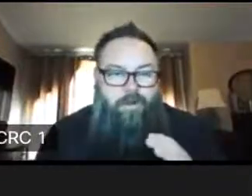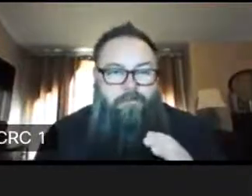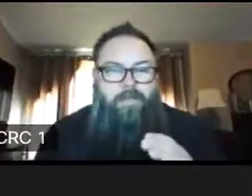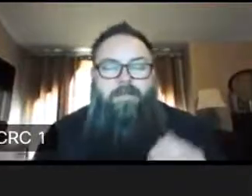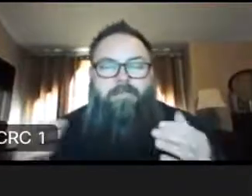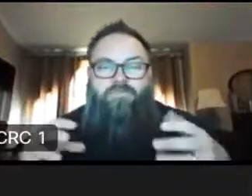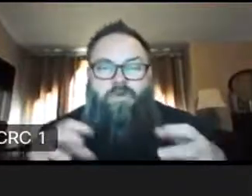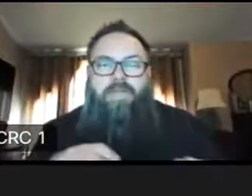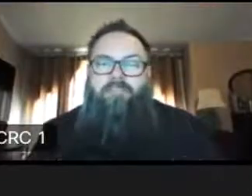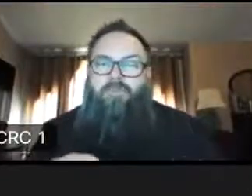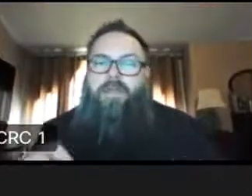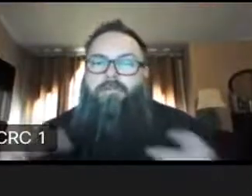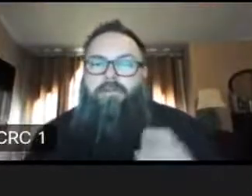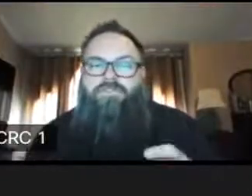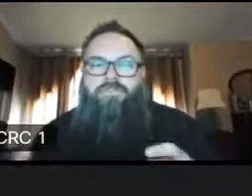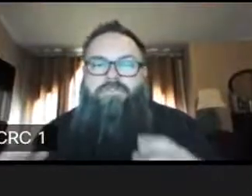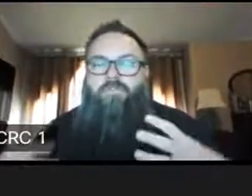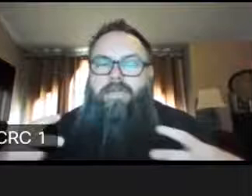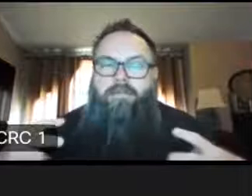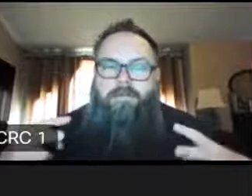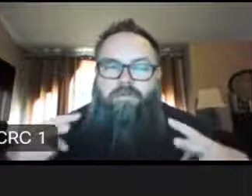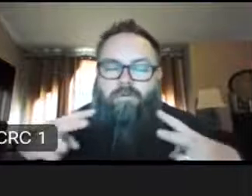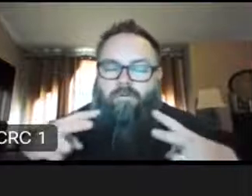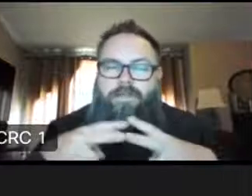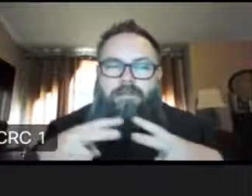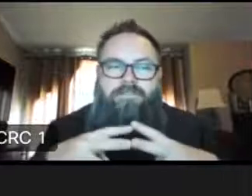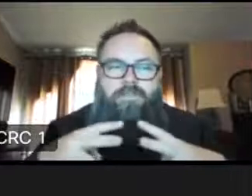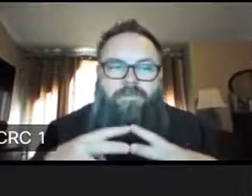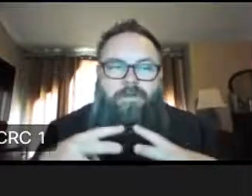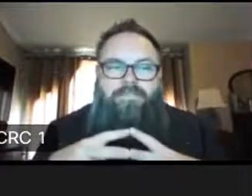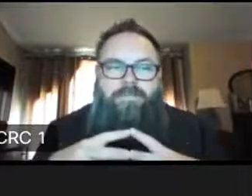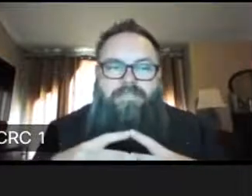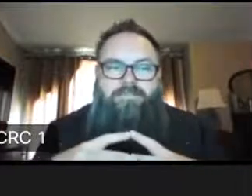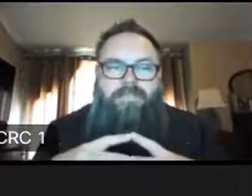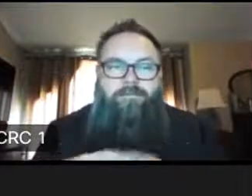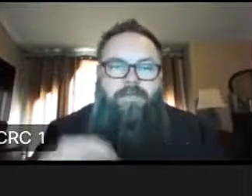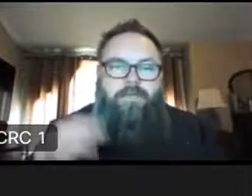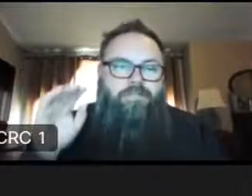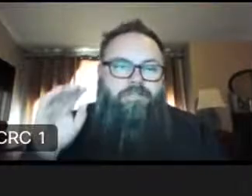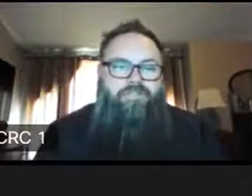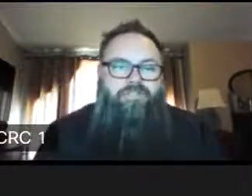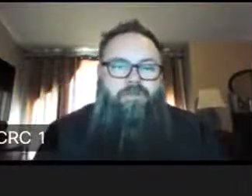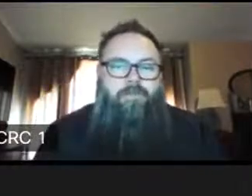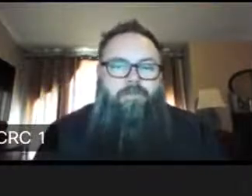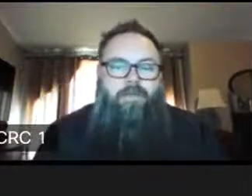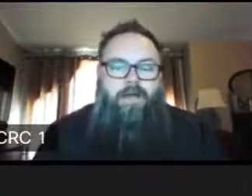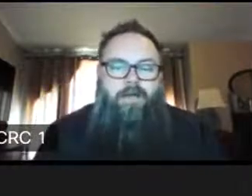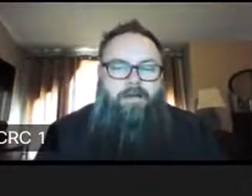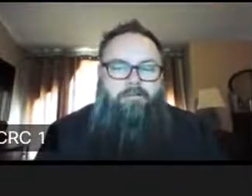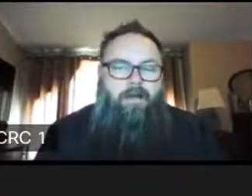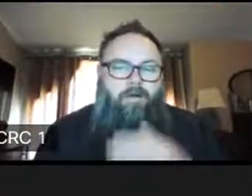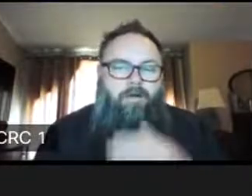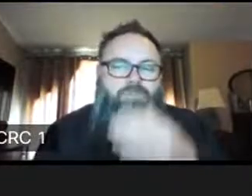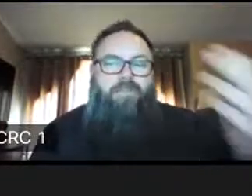your program. Because when we have program closures, we end up having to work really closely with our case management staff to ensure that we've